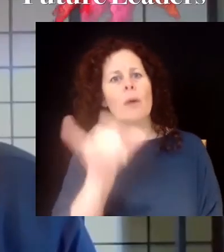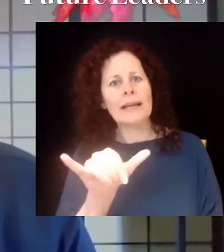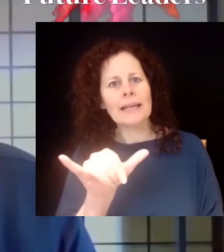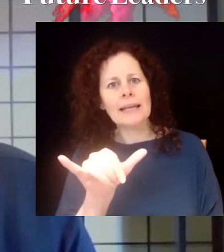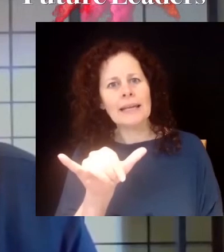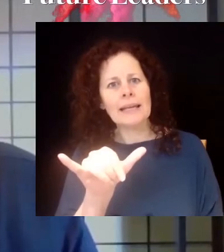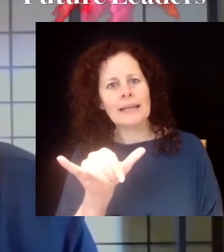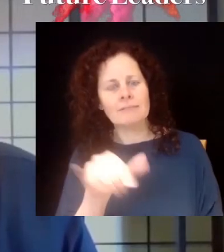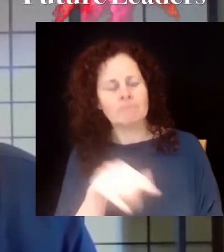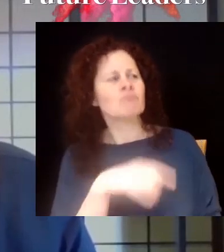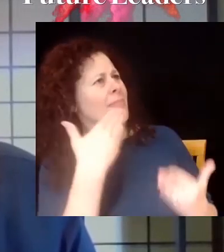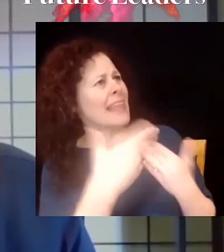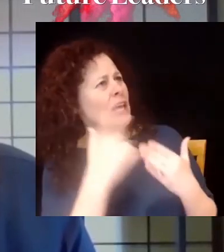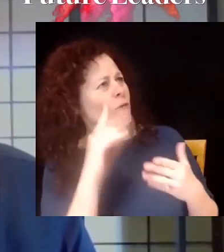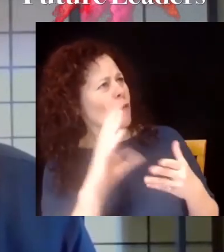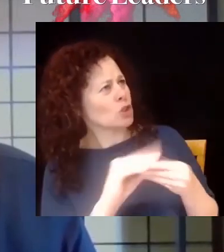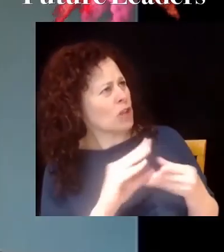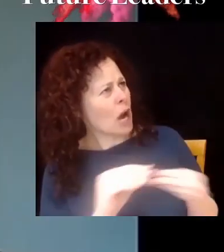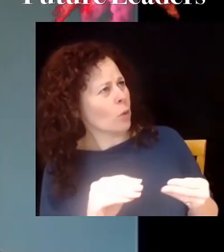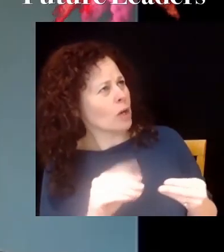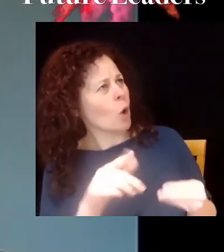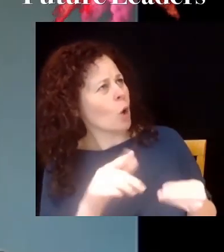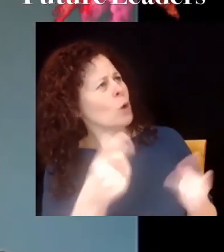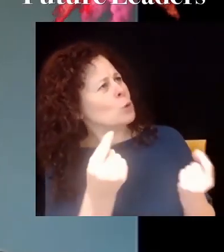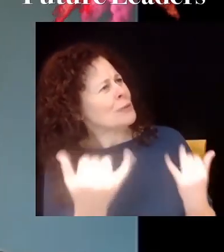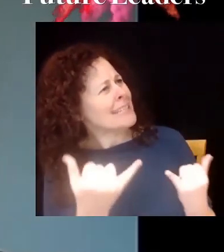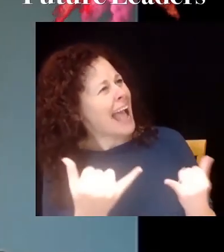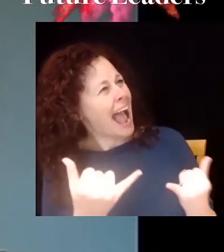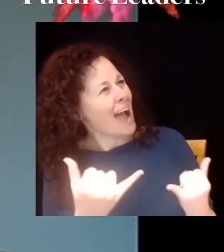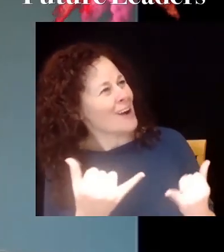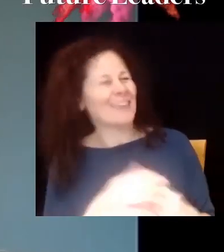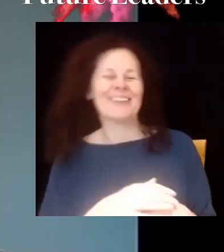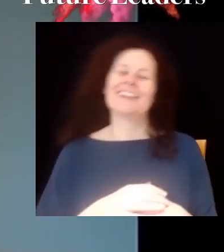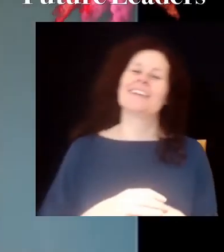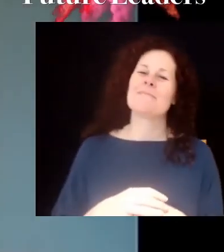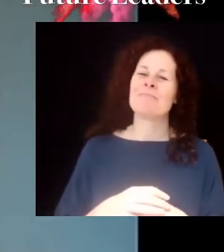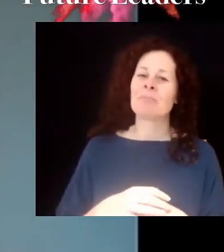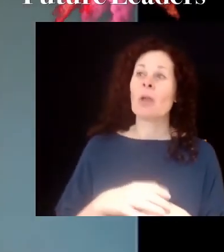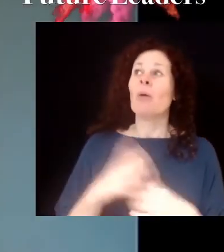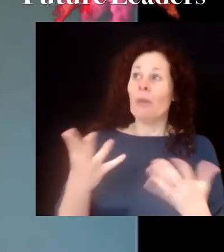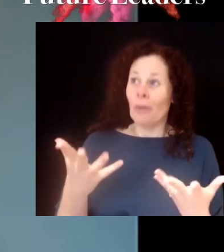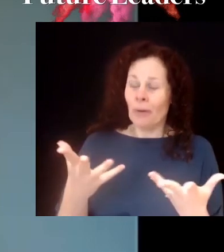Awesome. Thank you for sharing. Shinji, what are you up to now? You know what?